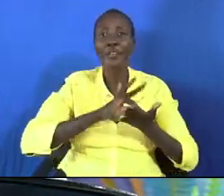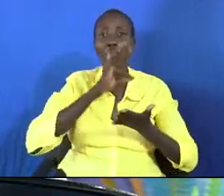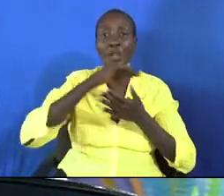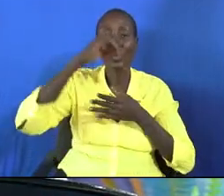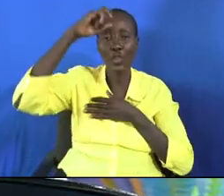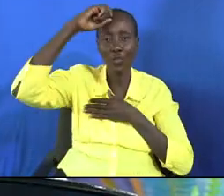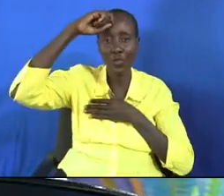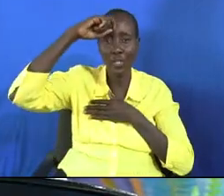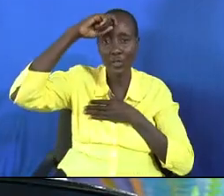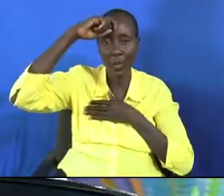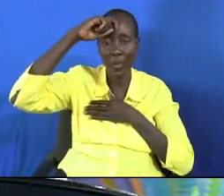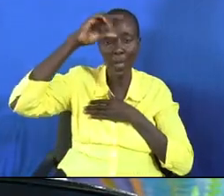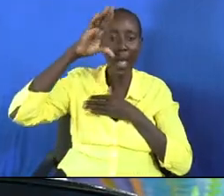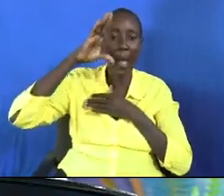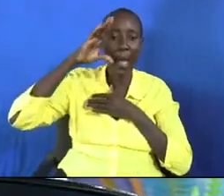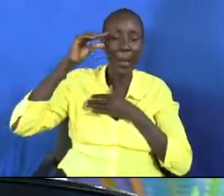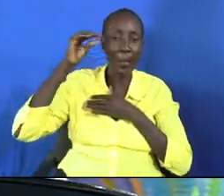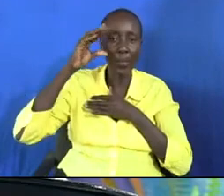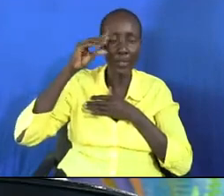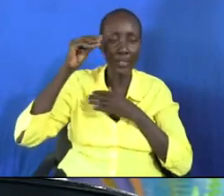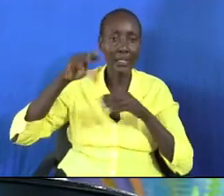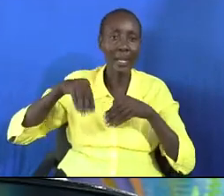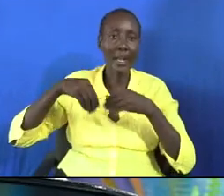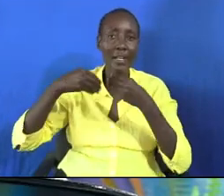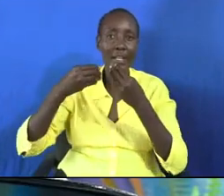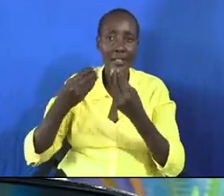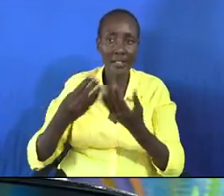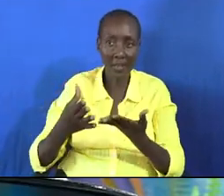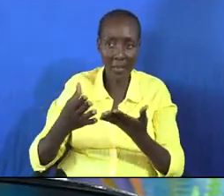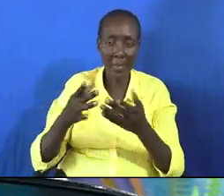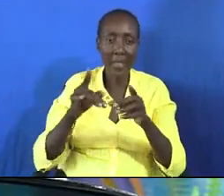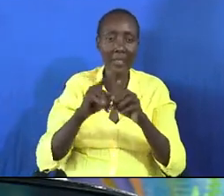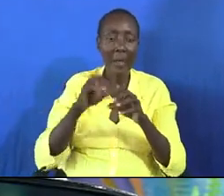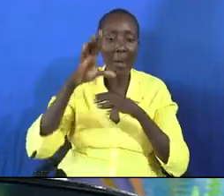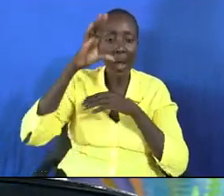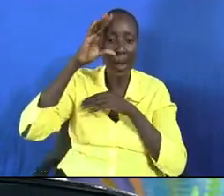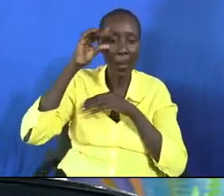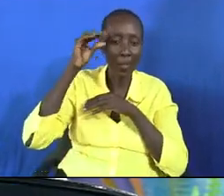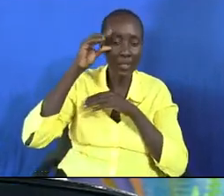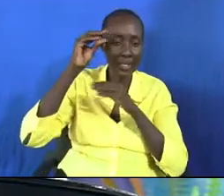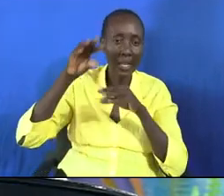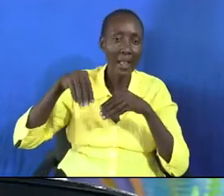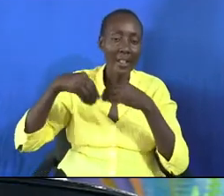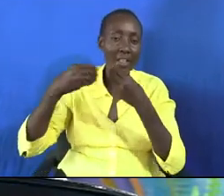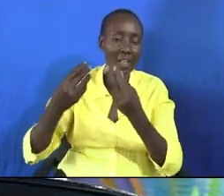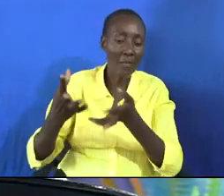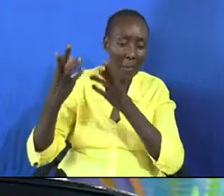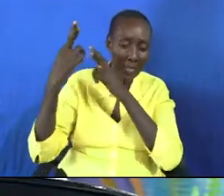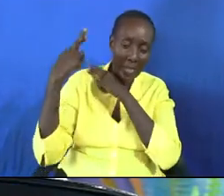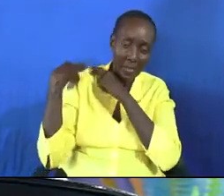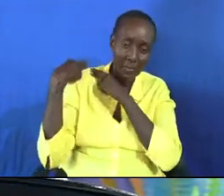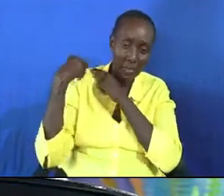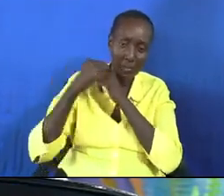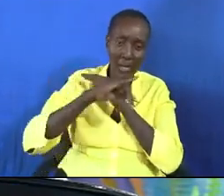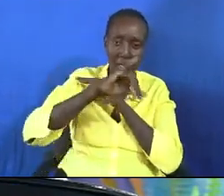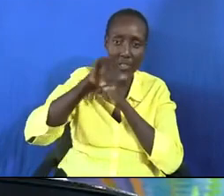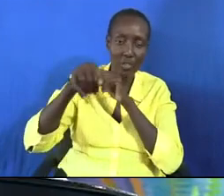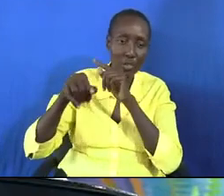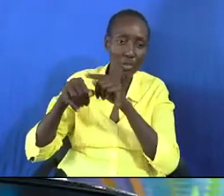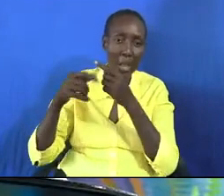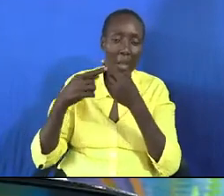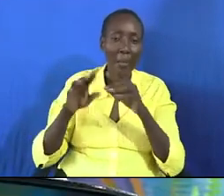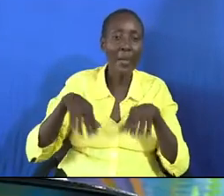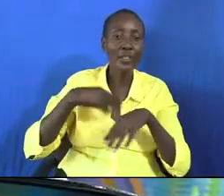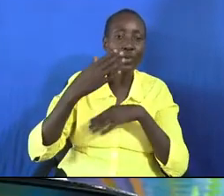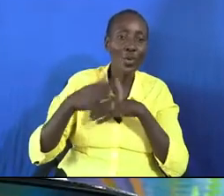wisdom. Moses gave him his anointing. Moses passed on the mantle to Joshua. But